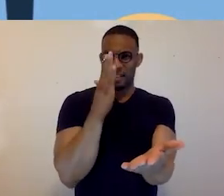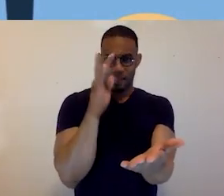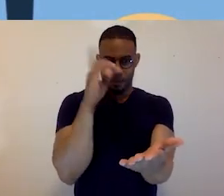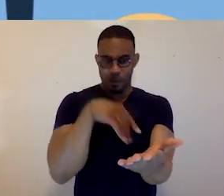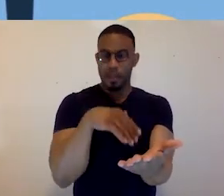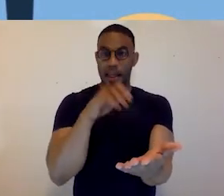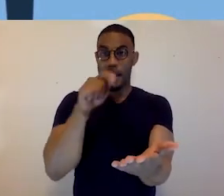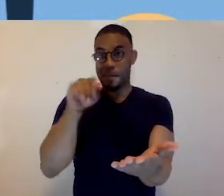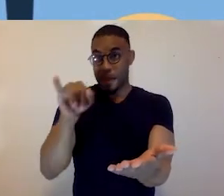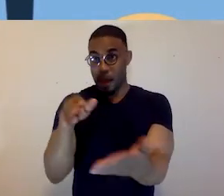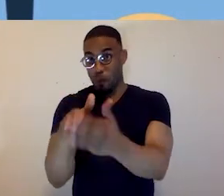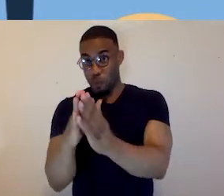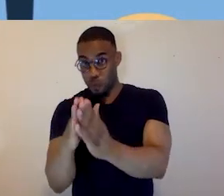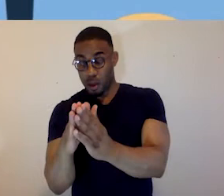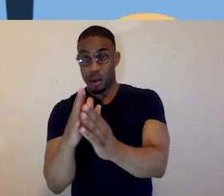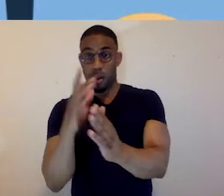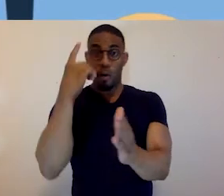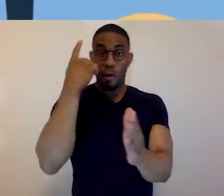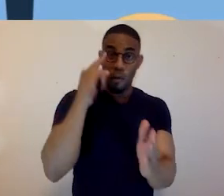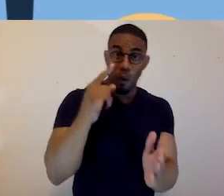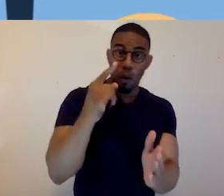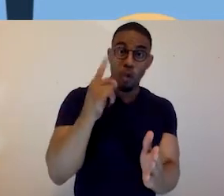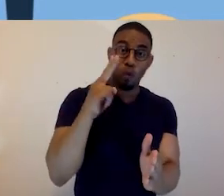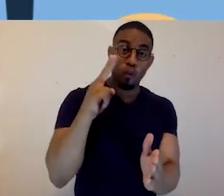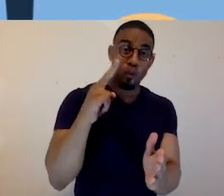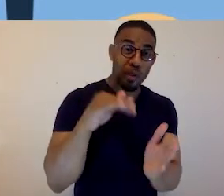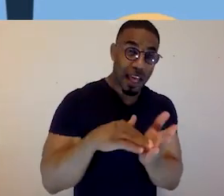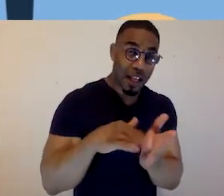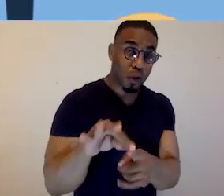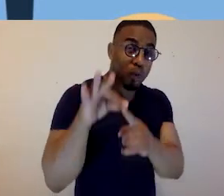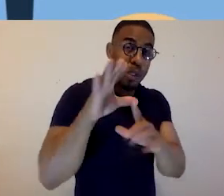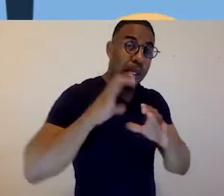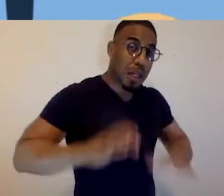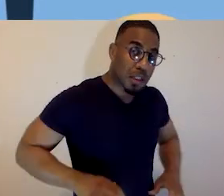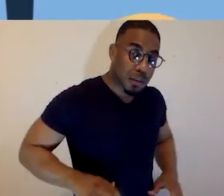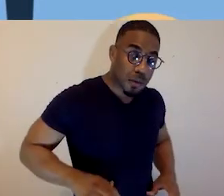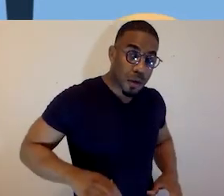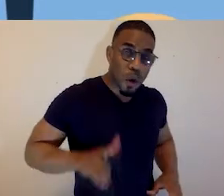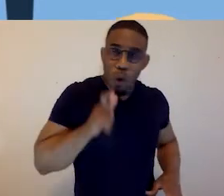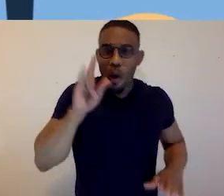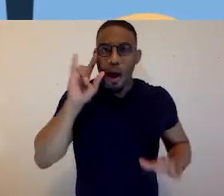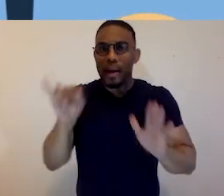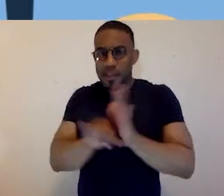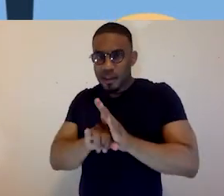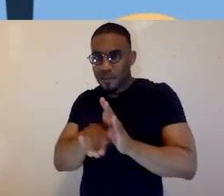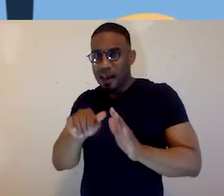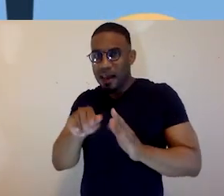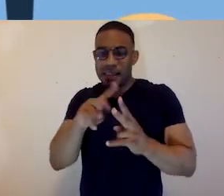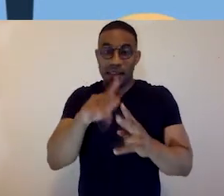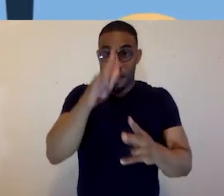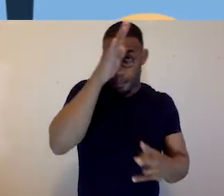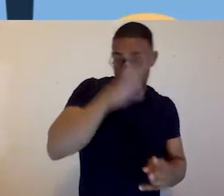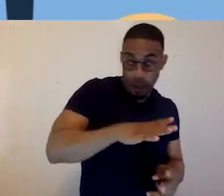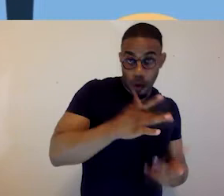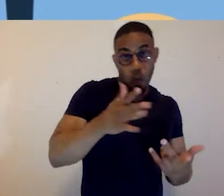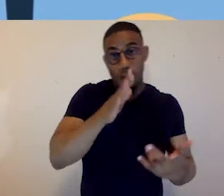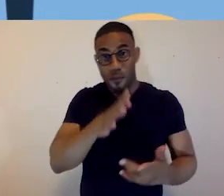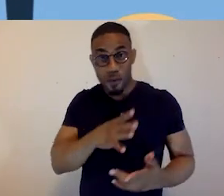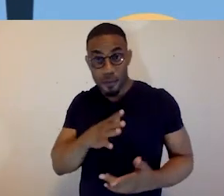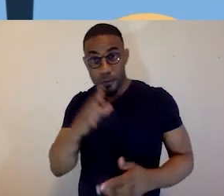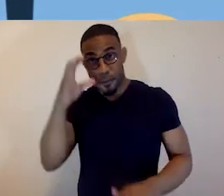simulated API requests for 2,000 unique customers who identified as either male or